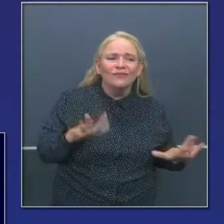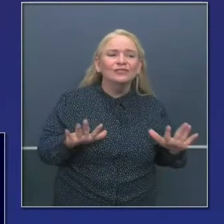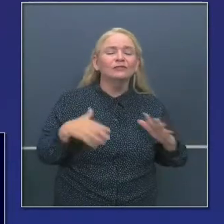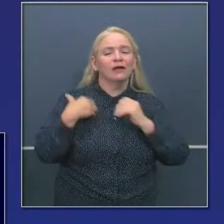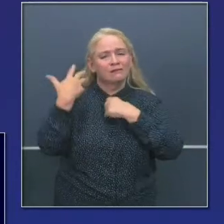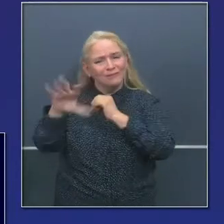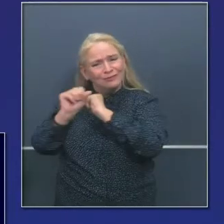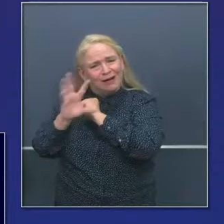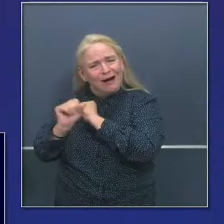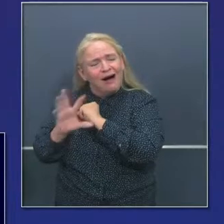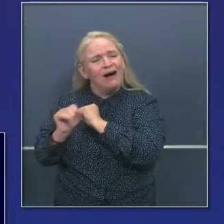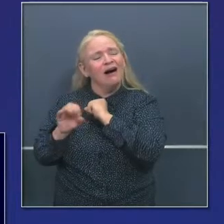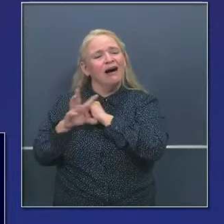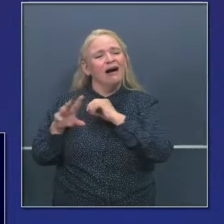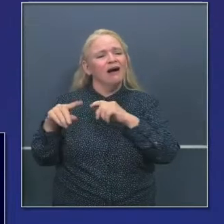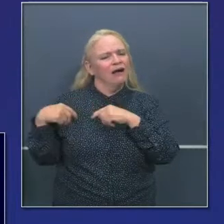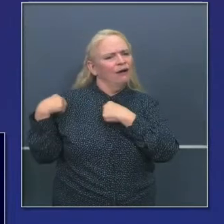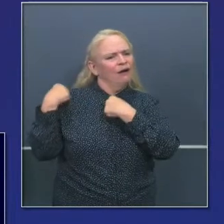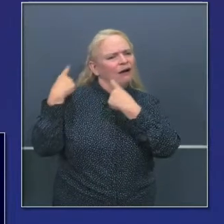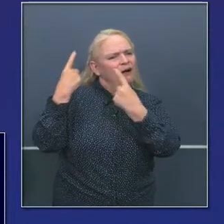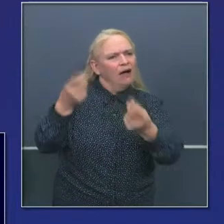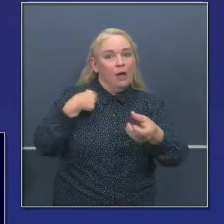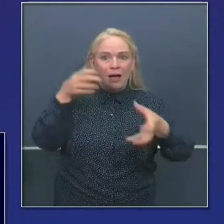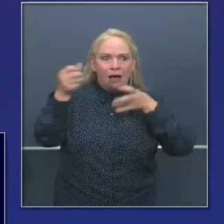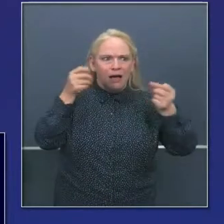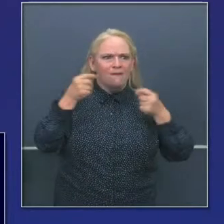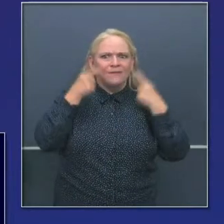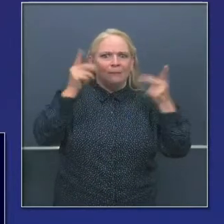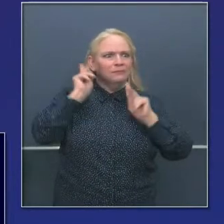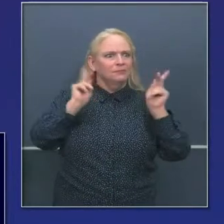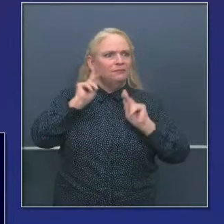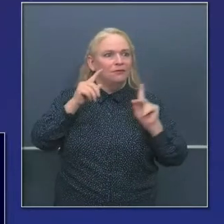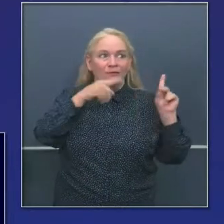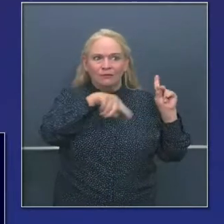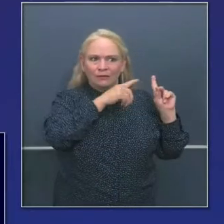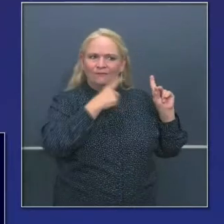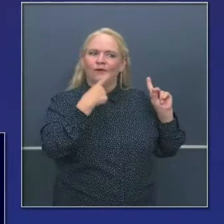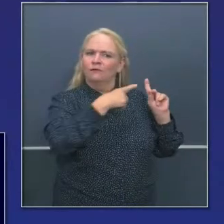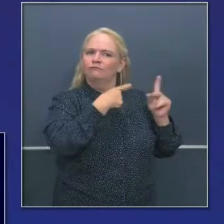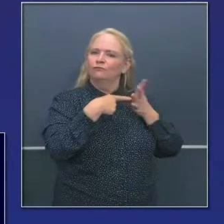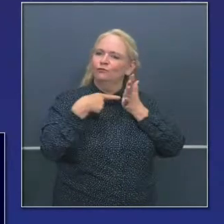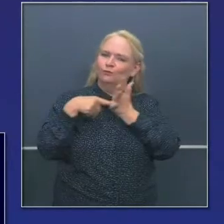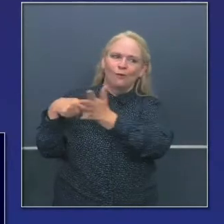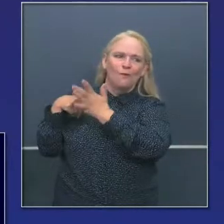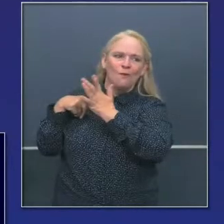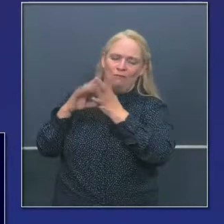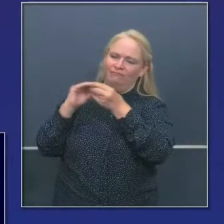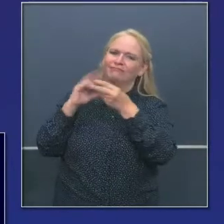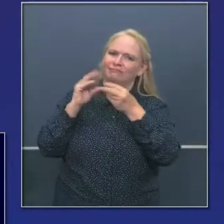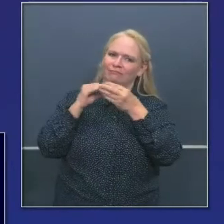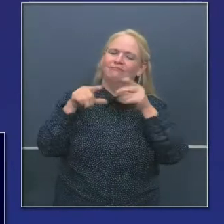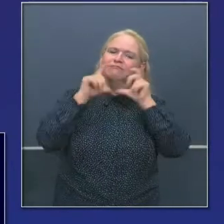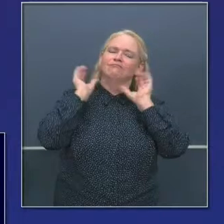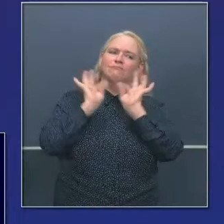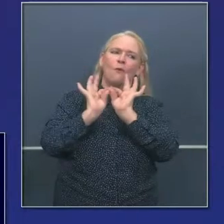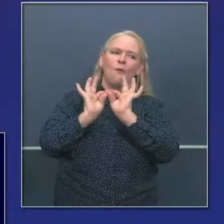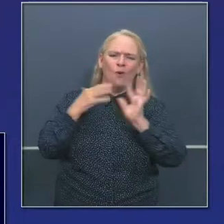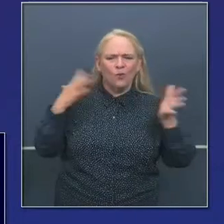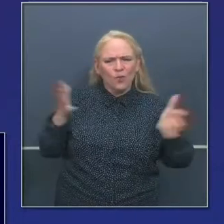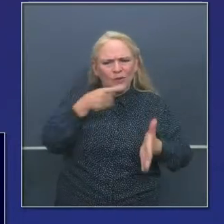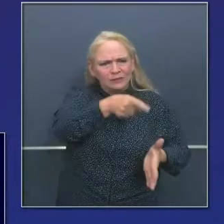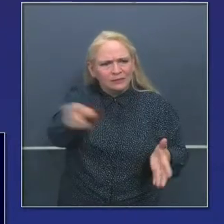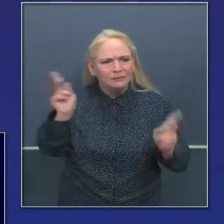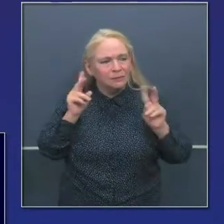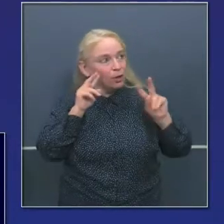in the Seinfeld cast and got Larry David. If you haven't seen these PSAs, I, by the way, encourage you to take a look at